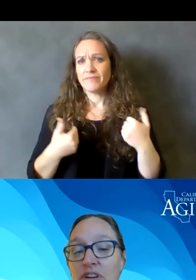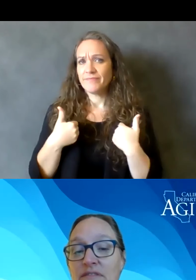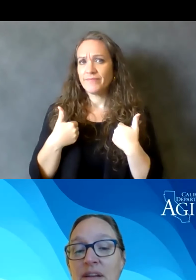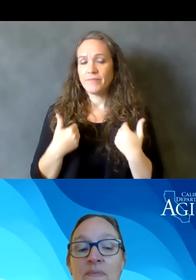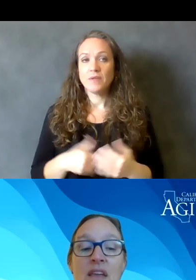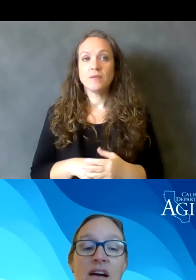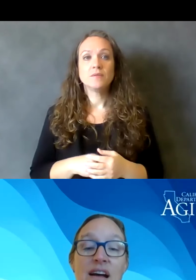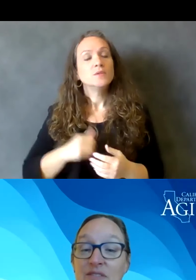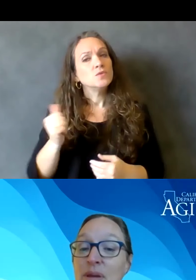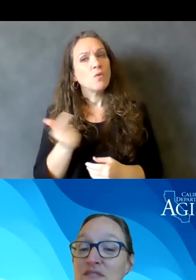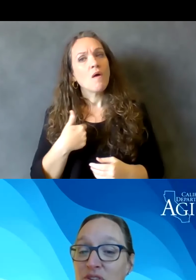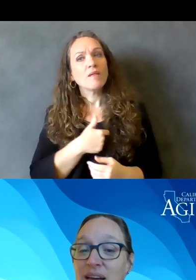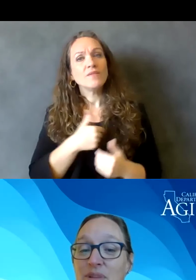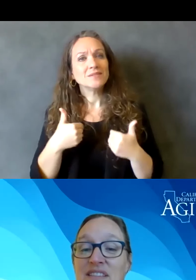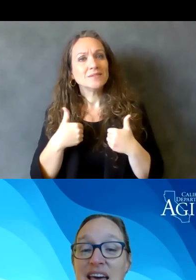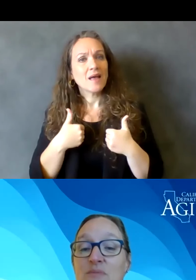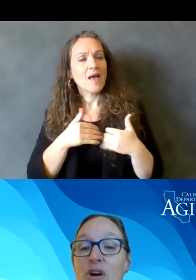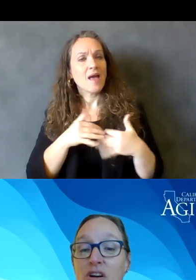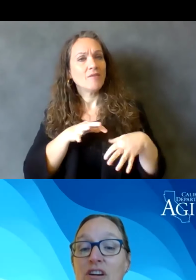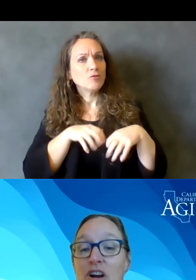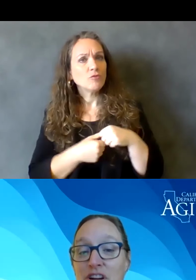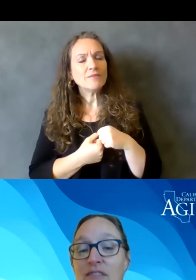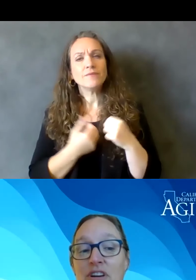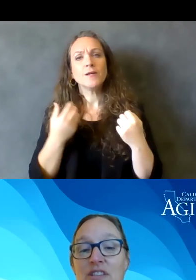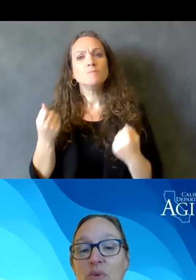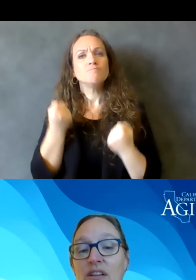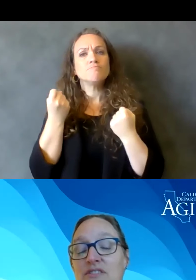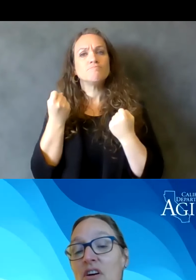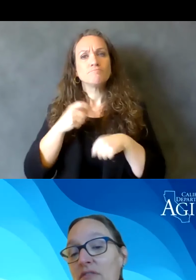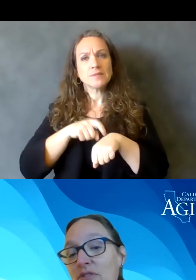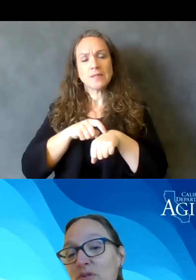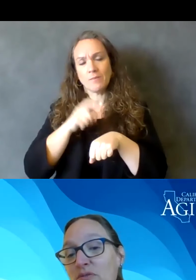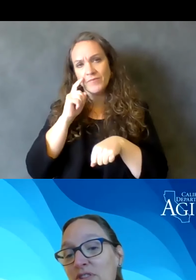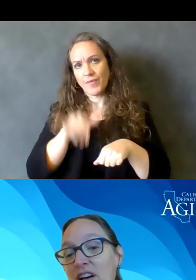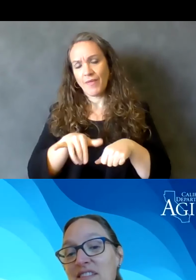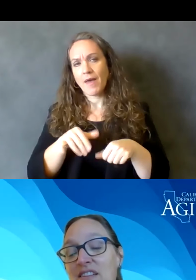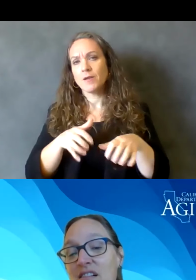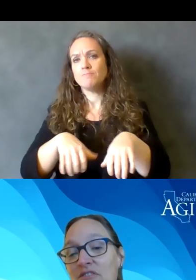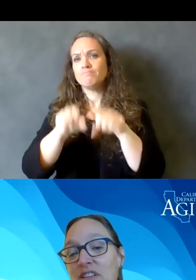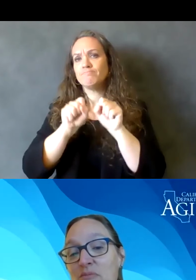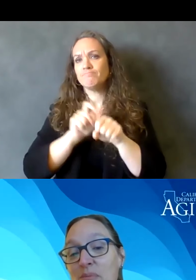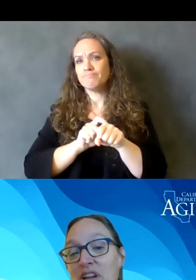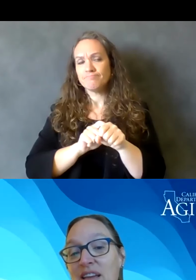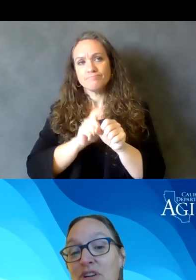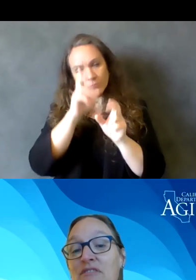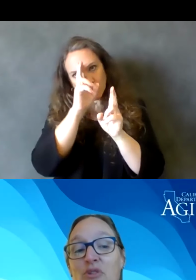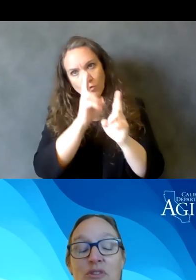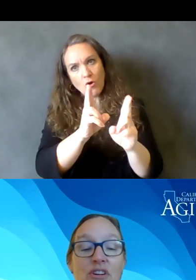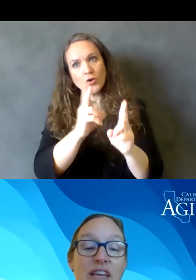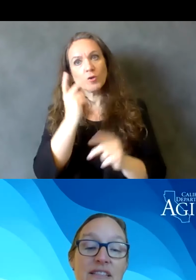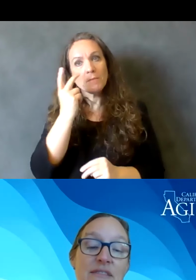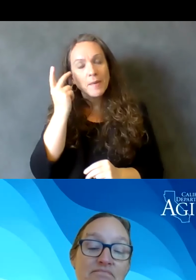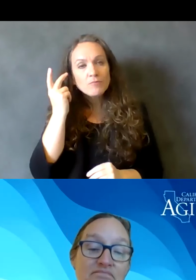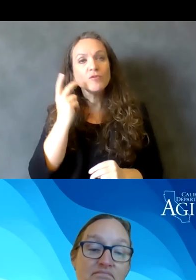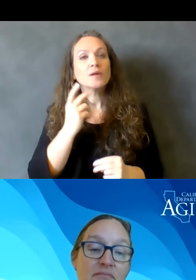who are grieving, have space for that, because that is part of our recovery as well, as all of those who we've lost and honoring their memory and bringing forward